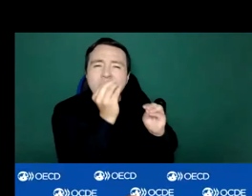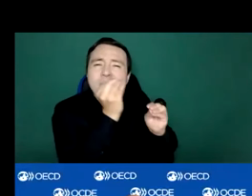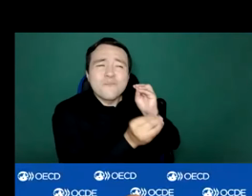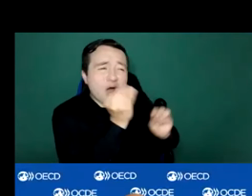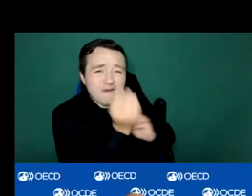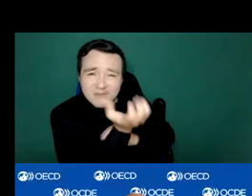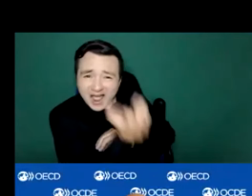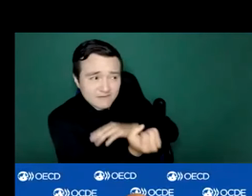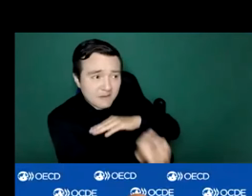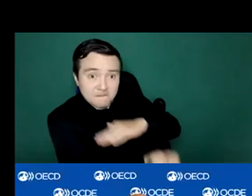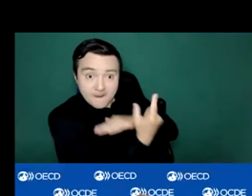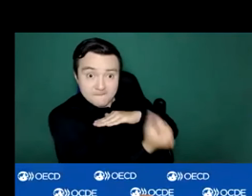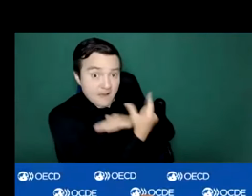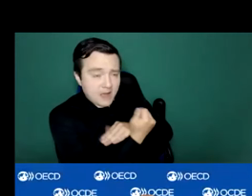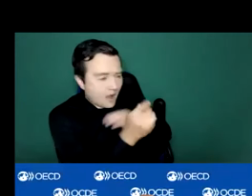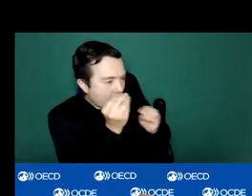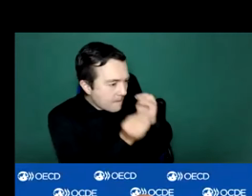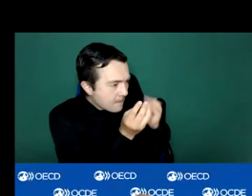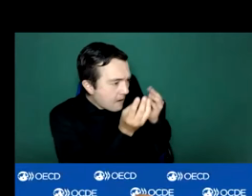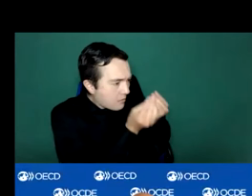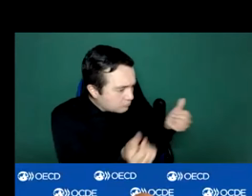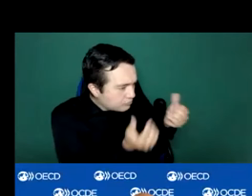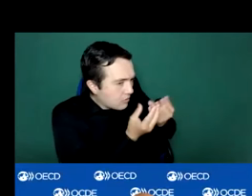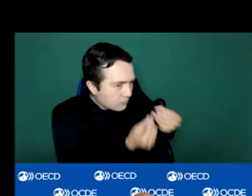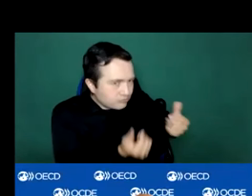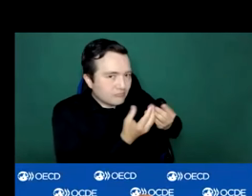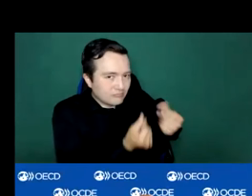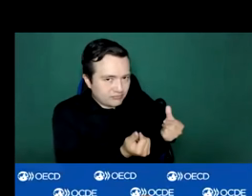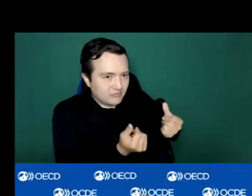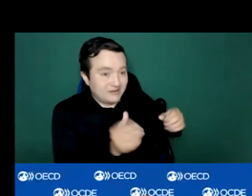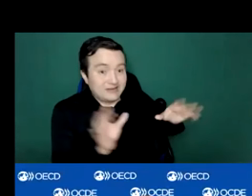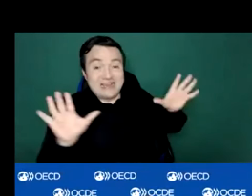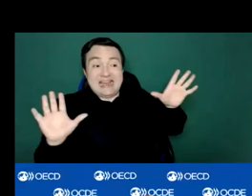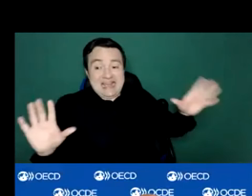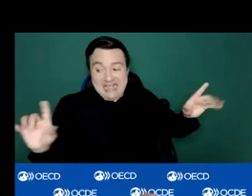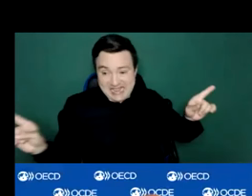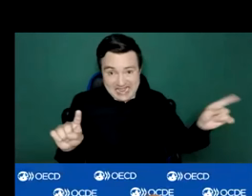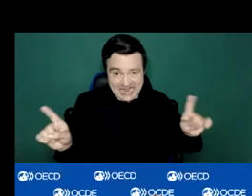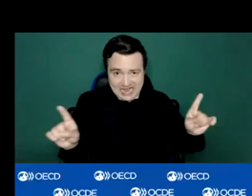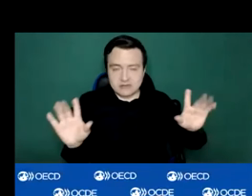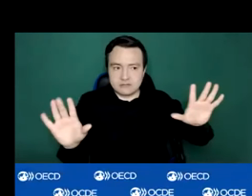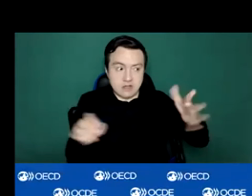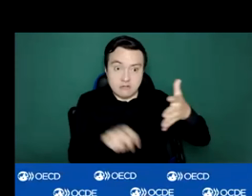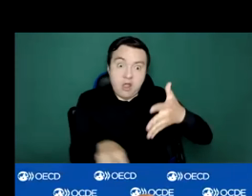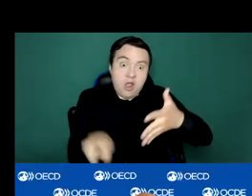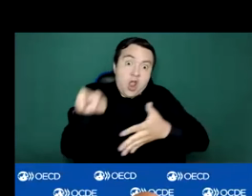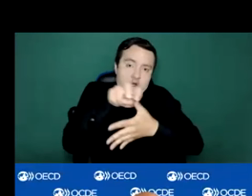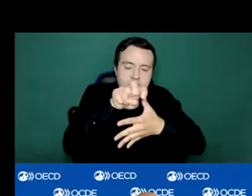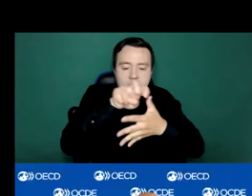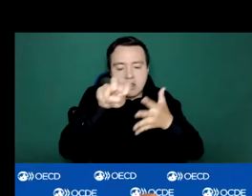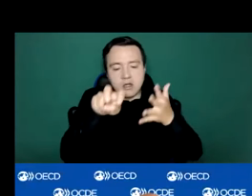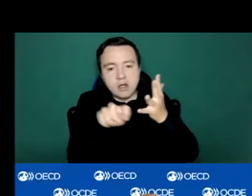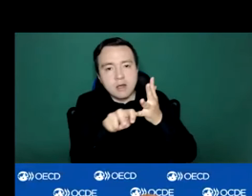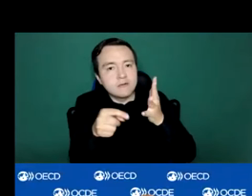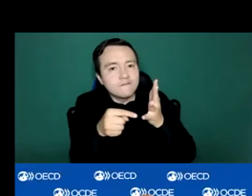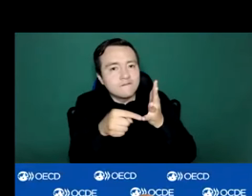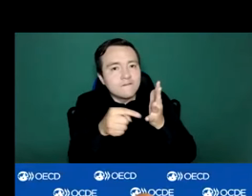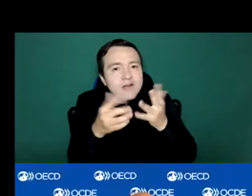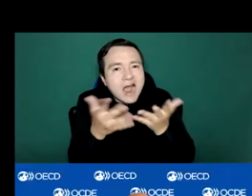during times of pandemic. So first of all, the continuity of care, taking care of people with the chronic